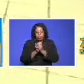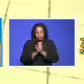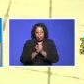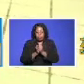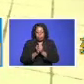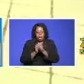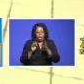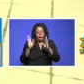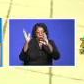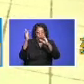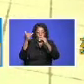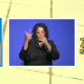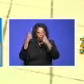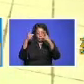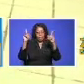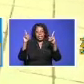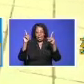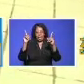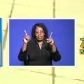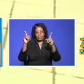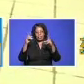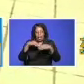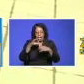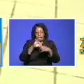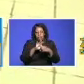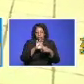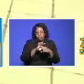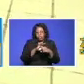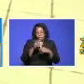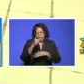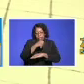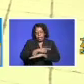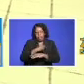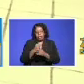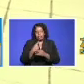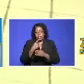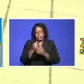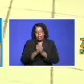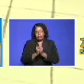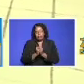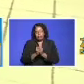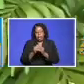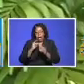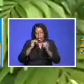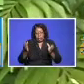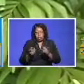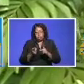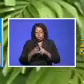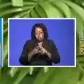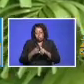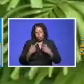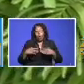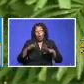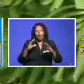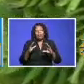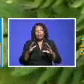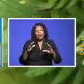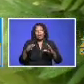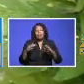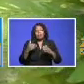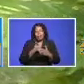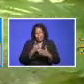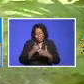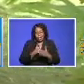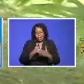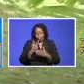are hoping for success at the polls on Election Day. I continue to offer myself, this is my fifth time, as I said, because it